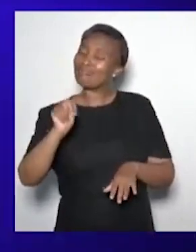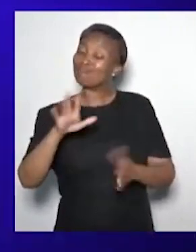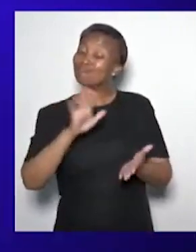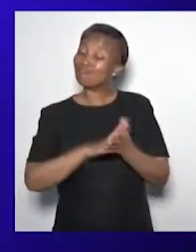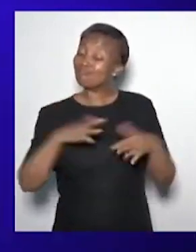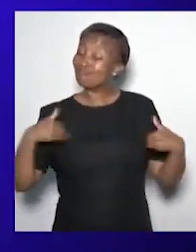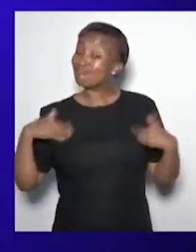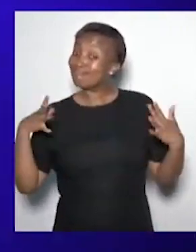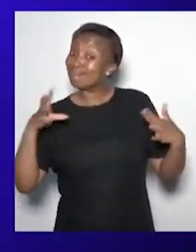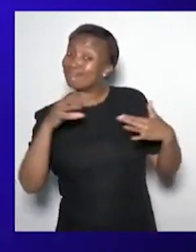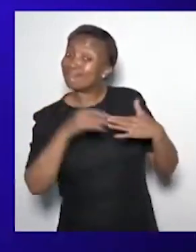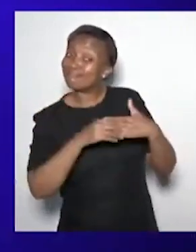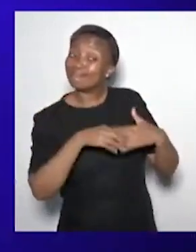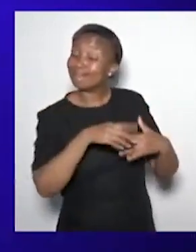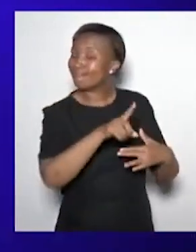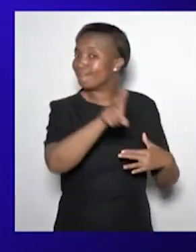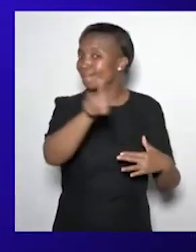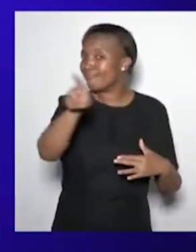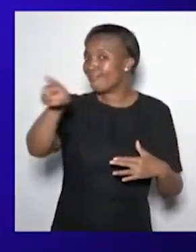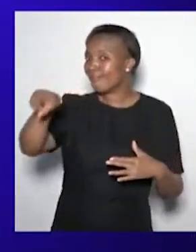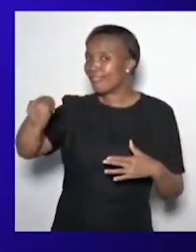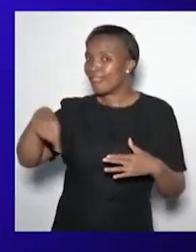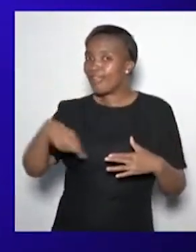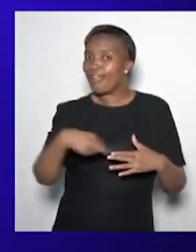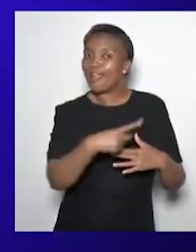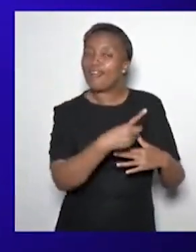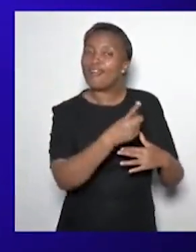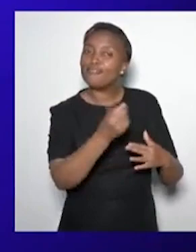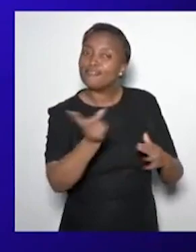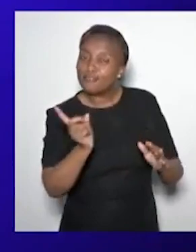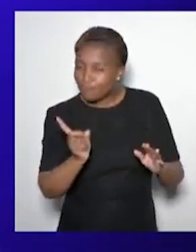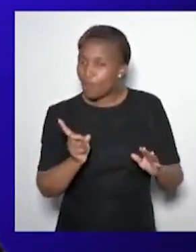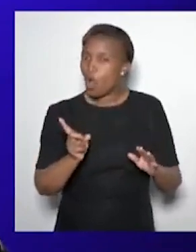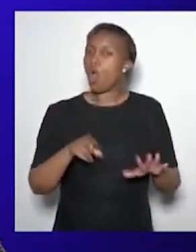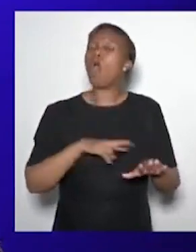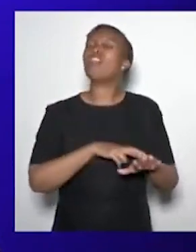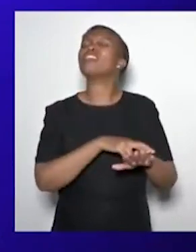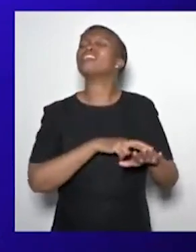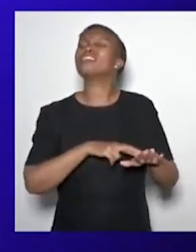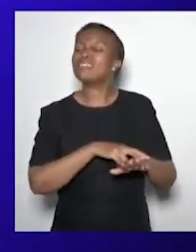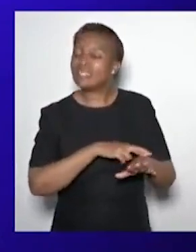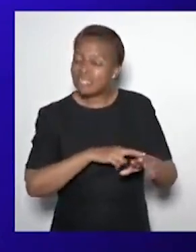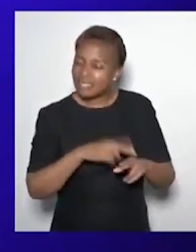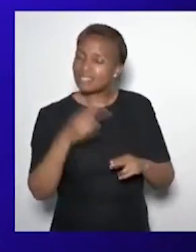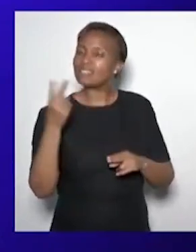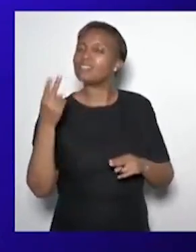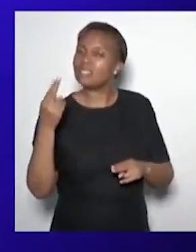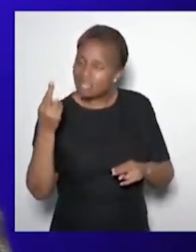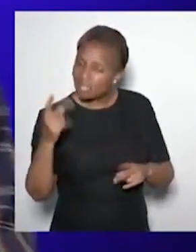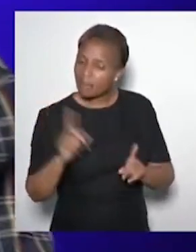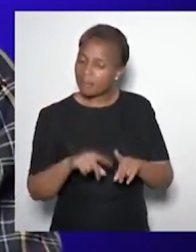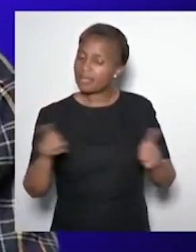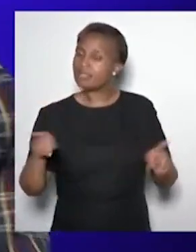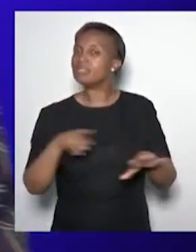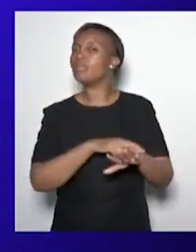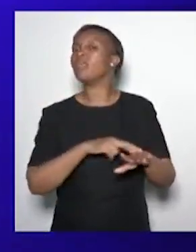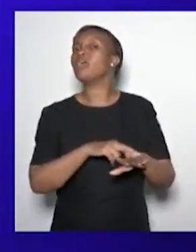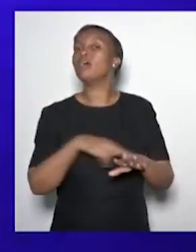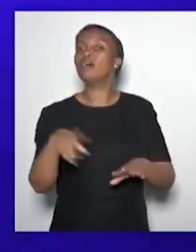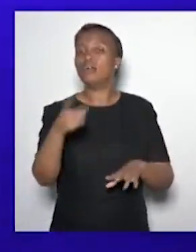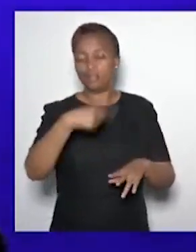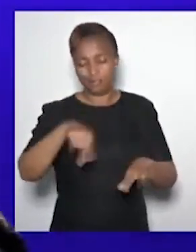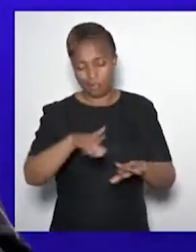instituted marriage for all couples of all races, of all ethnic groups, and of